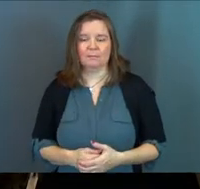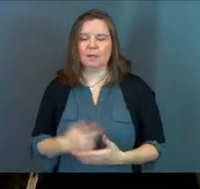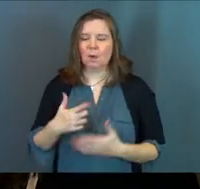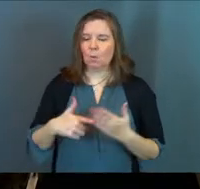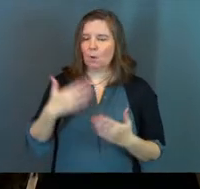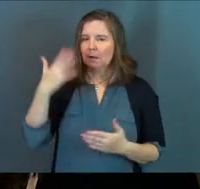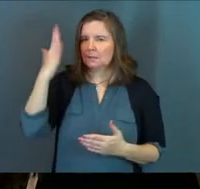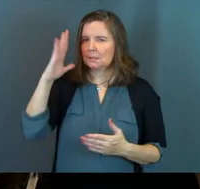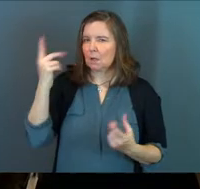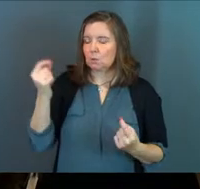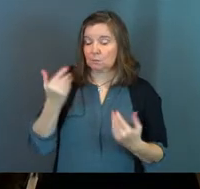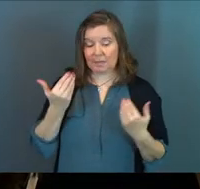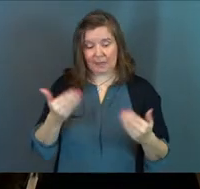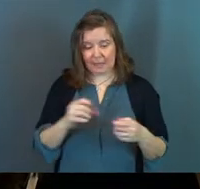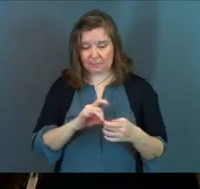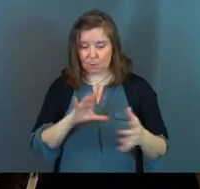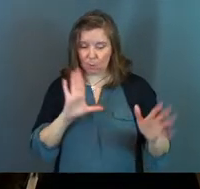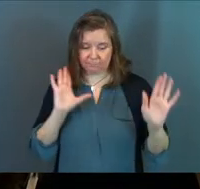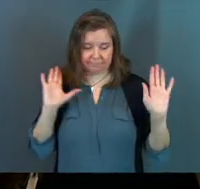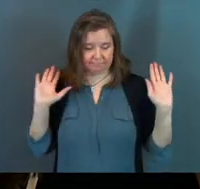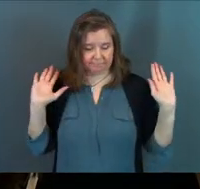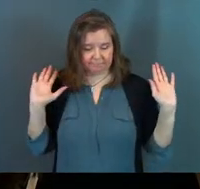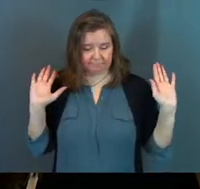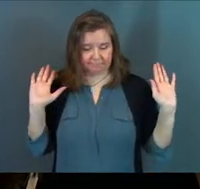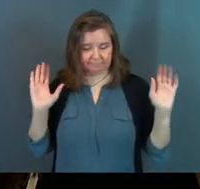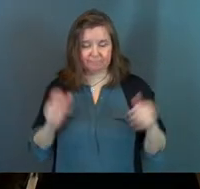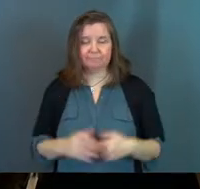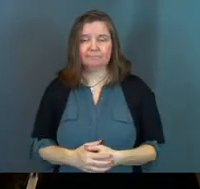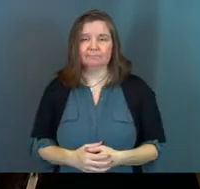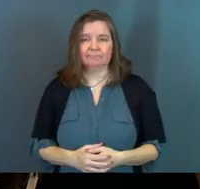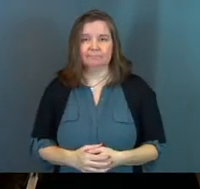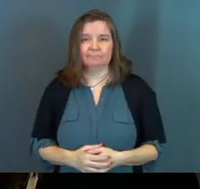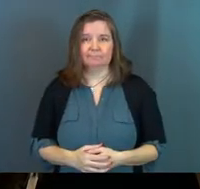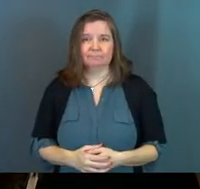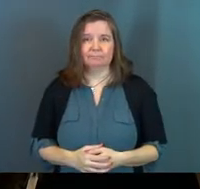And what does God do? Lets him go.